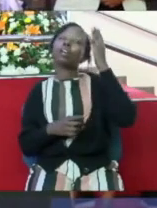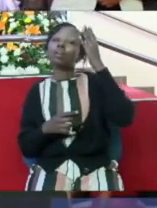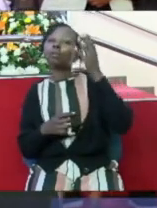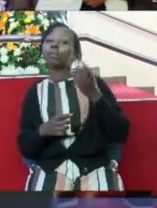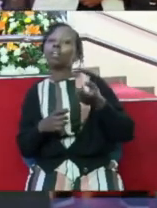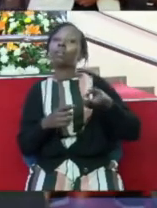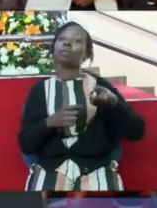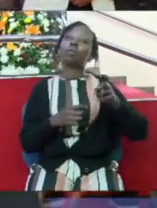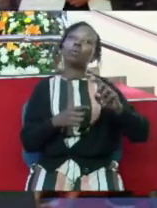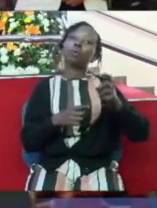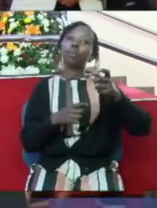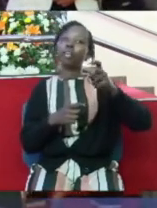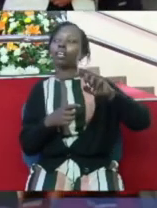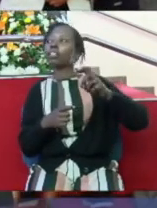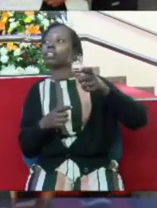wewe